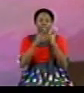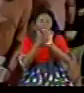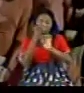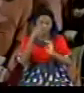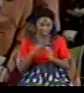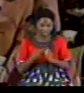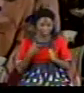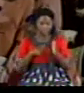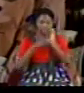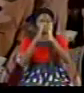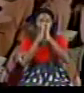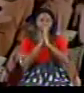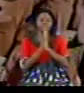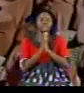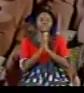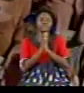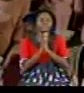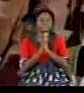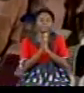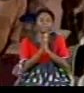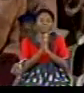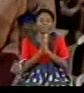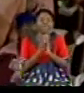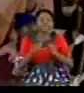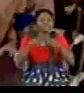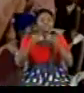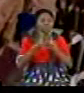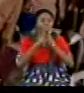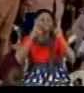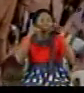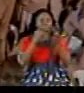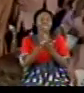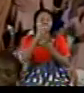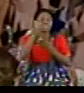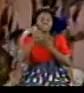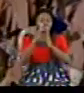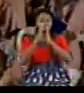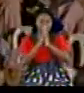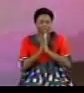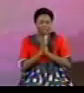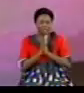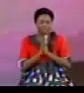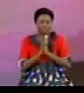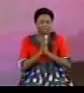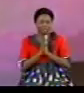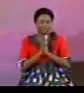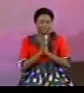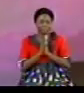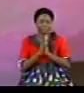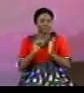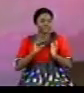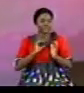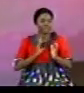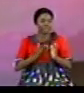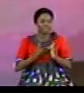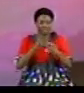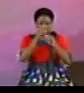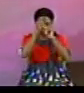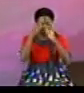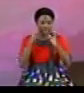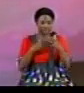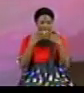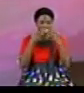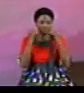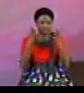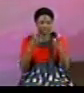pray. Give me a louder amen. Our Father, we thank you very much. We praise